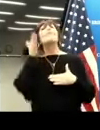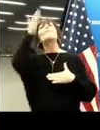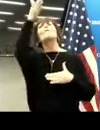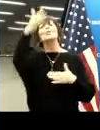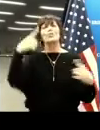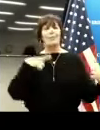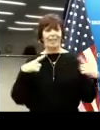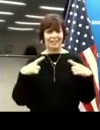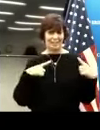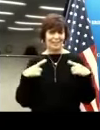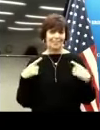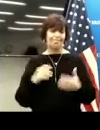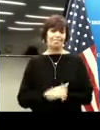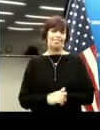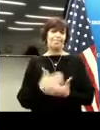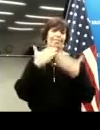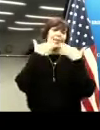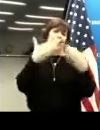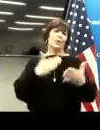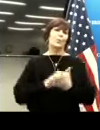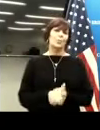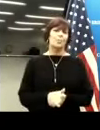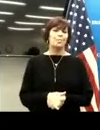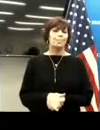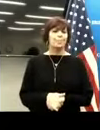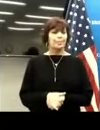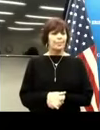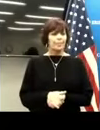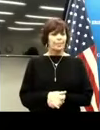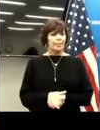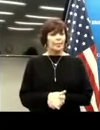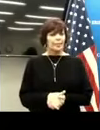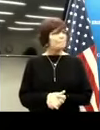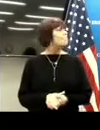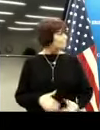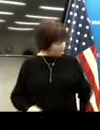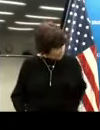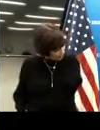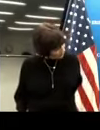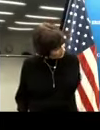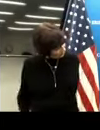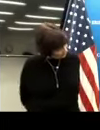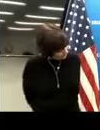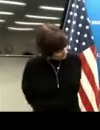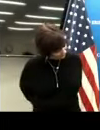seasons in the future. Thank you, everyone. Thank you, Karen.